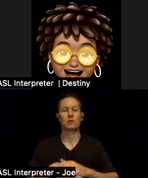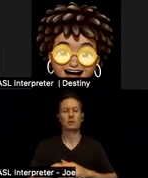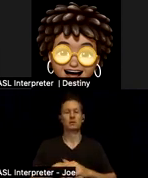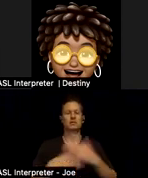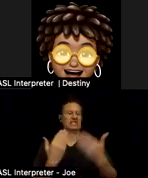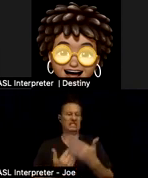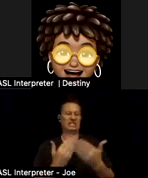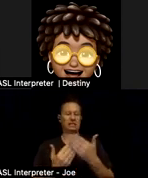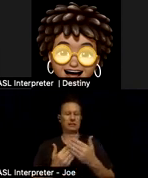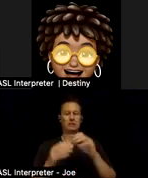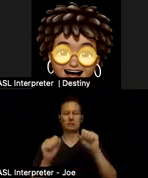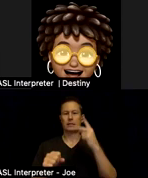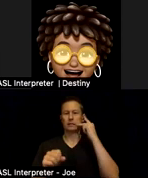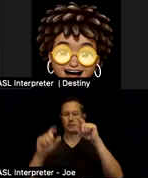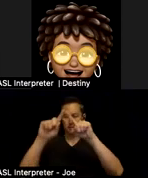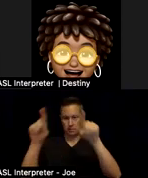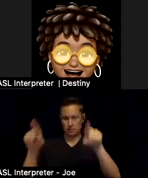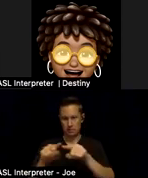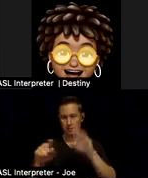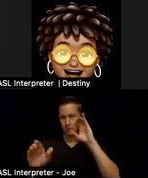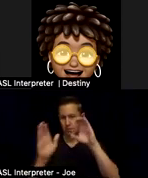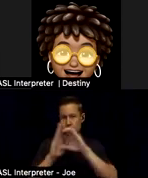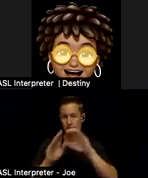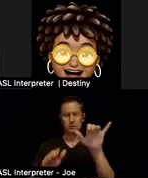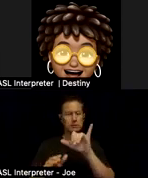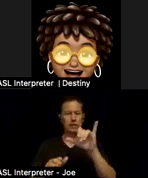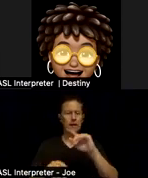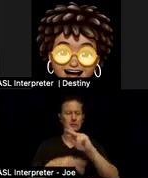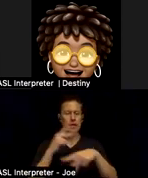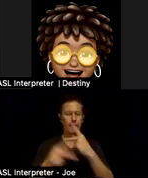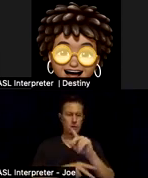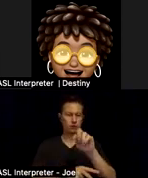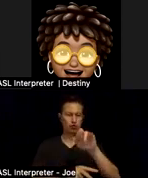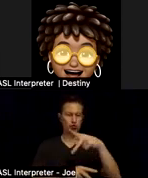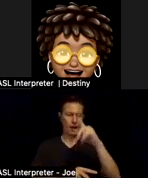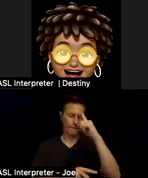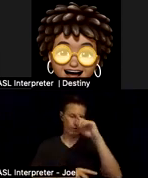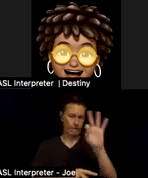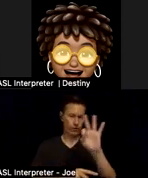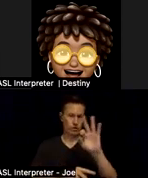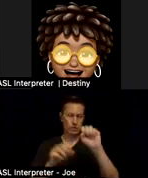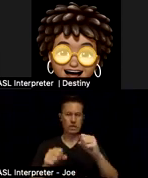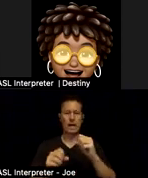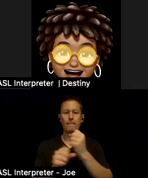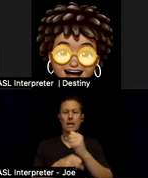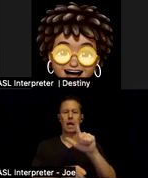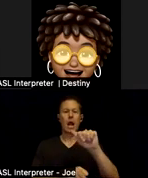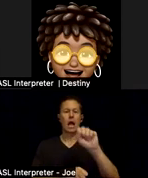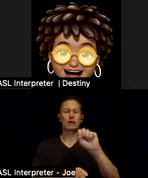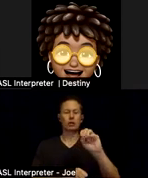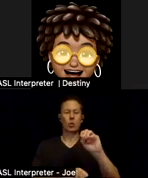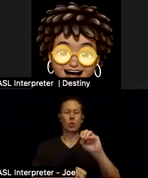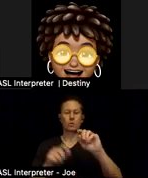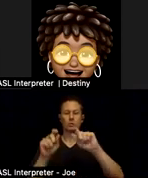here. The same strap that is the furniture strap can be used to create a lasso. And then that lasso